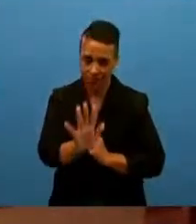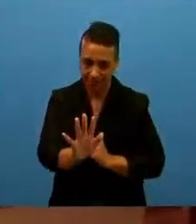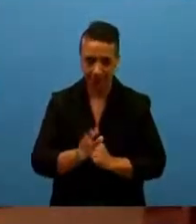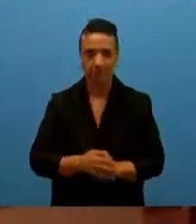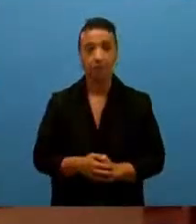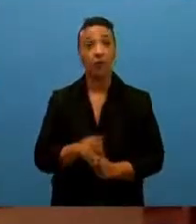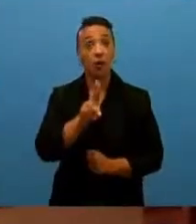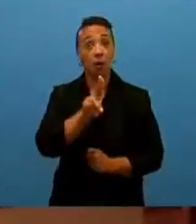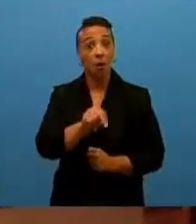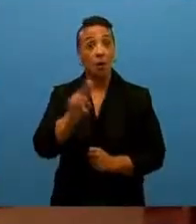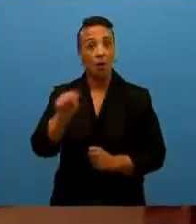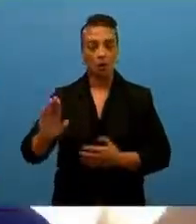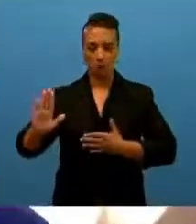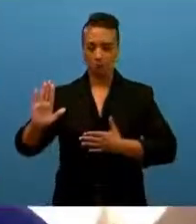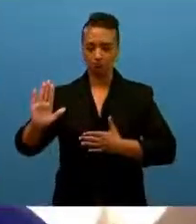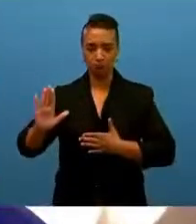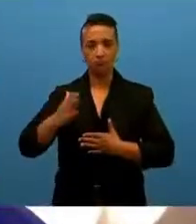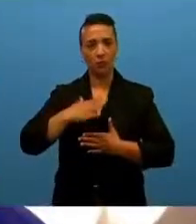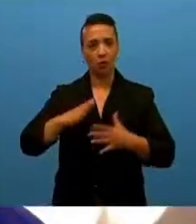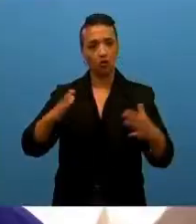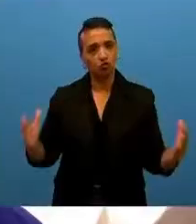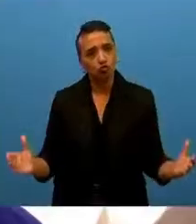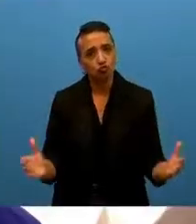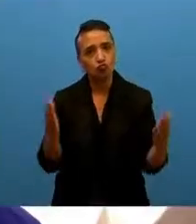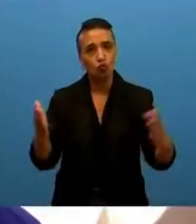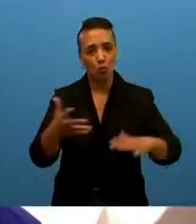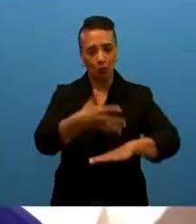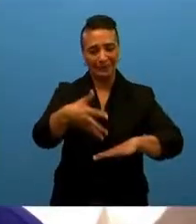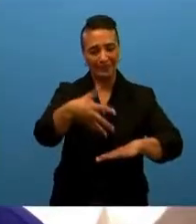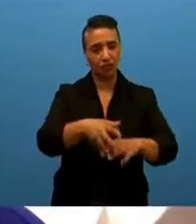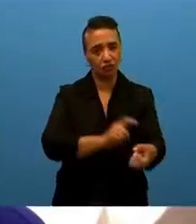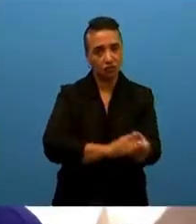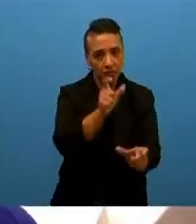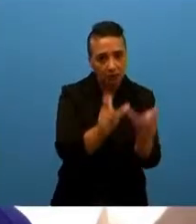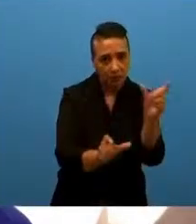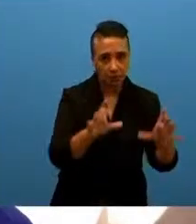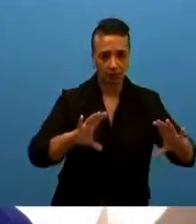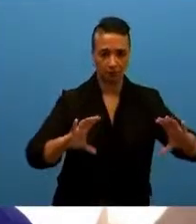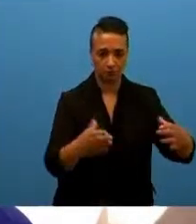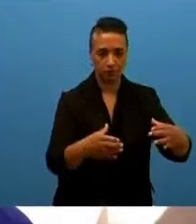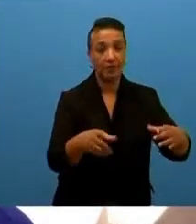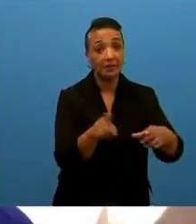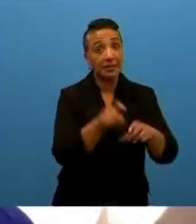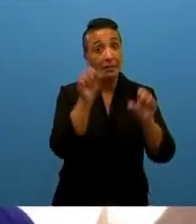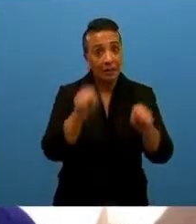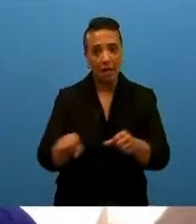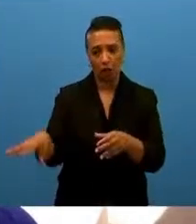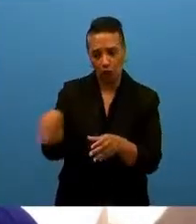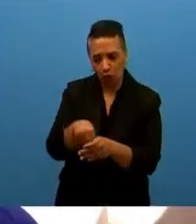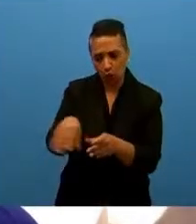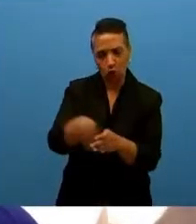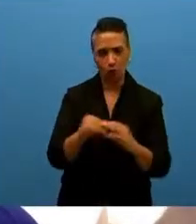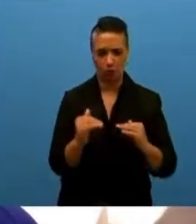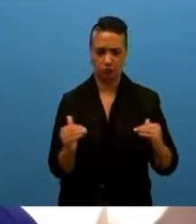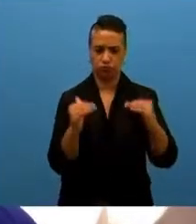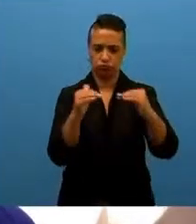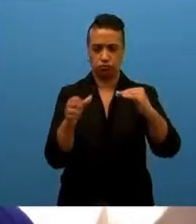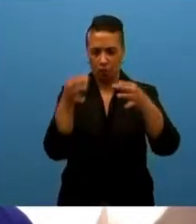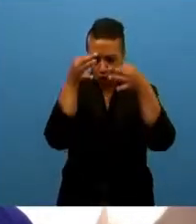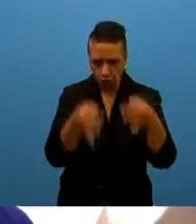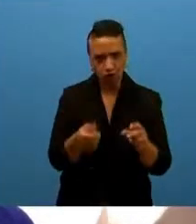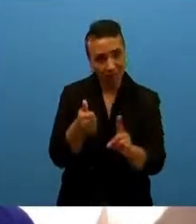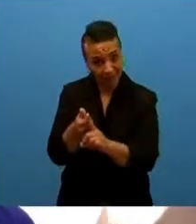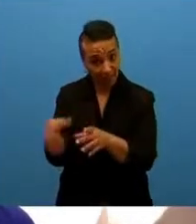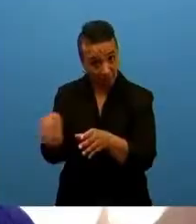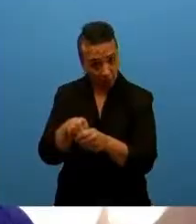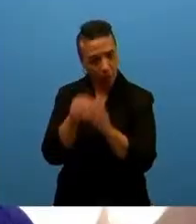Norway is committed to protecting and promoting the rights of Indigenous peoples, including their right to participate in all decision-making concerning